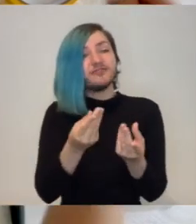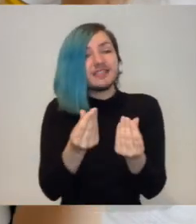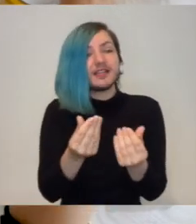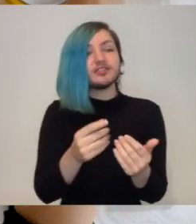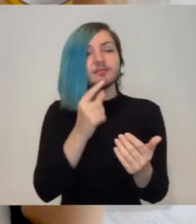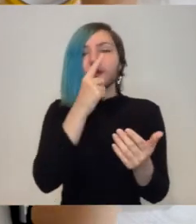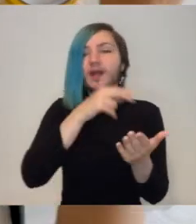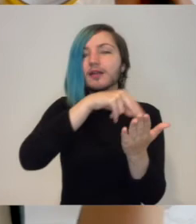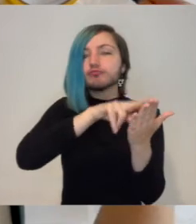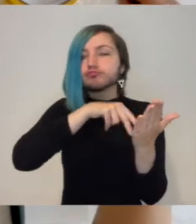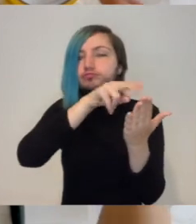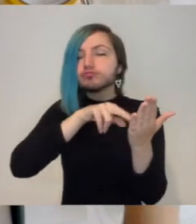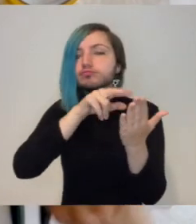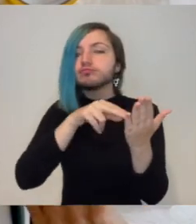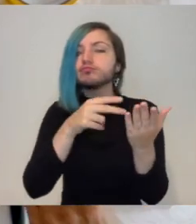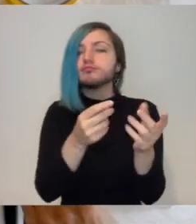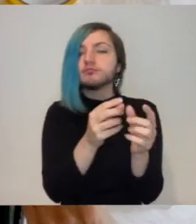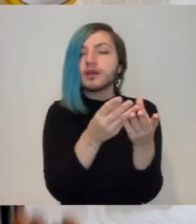achieved.